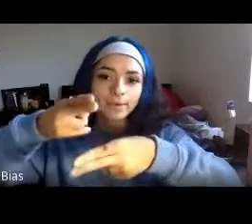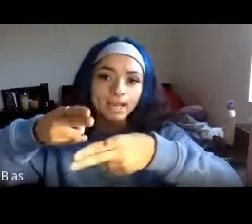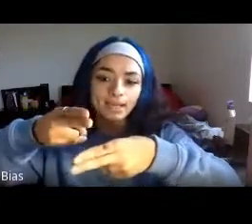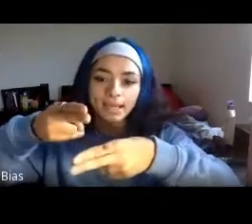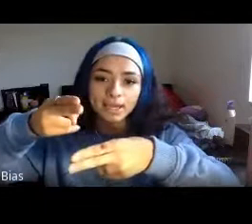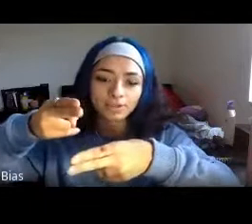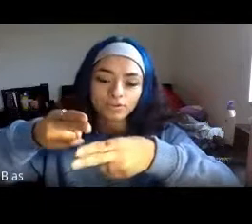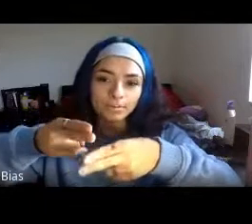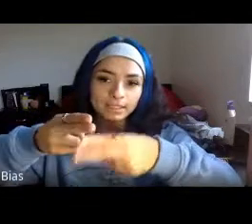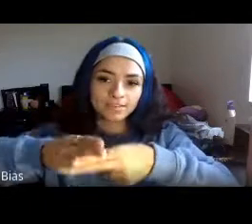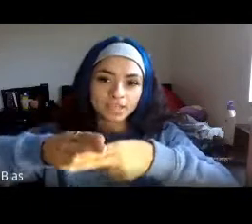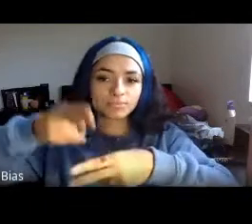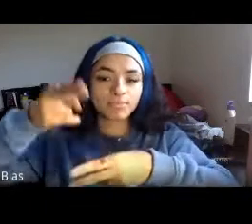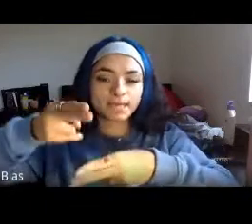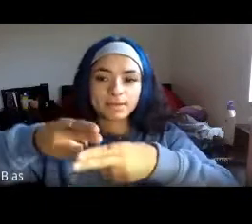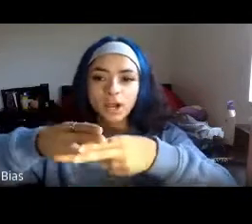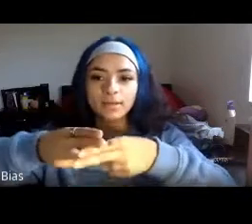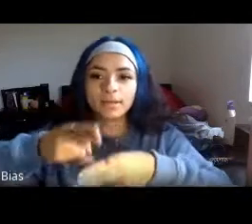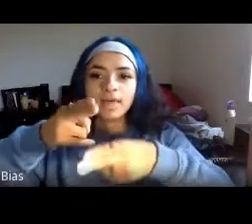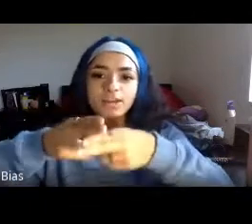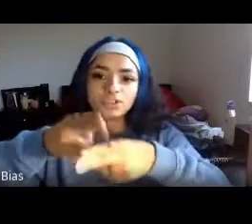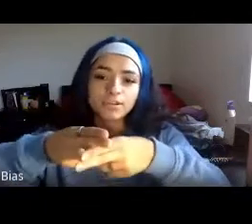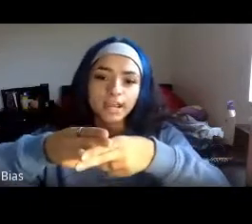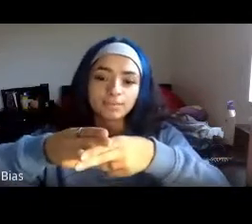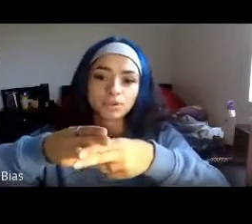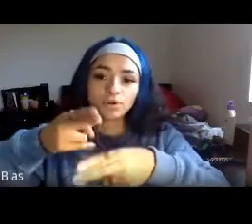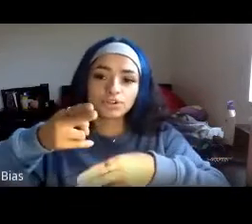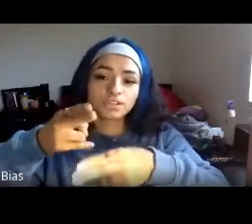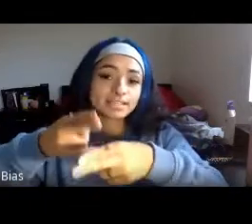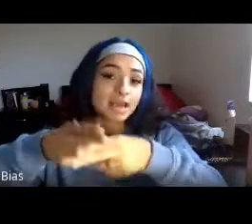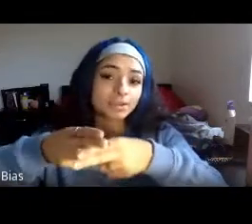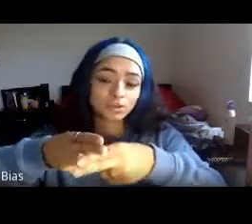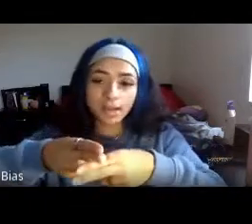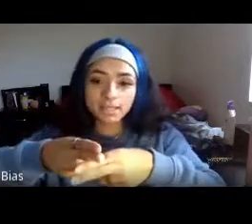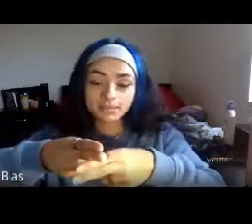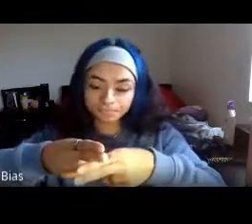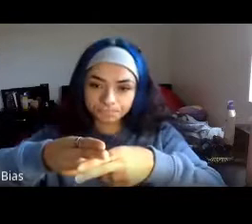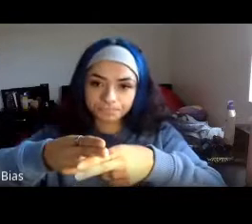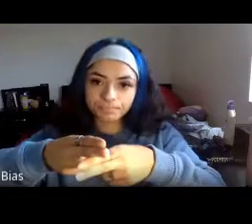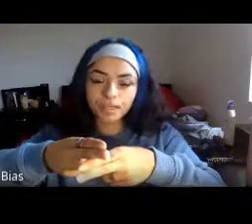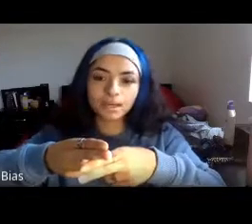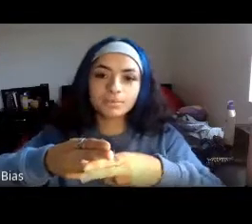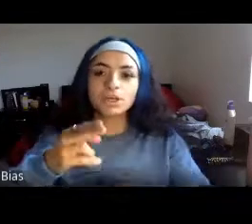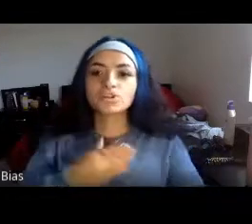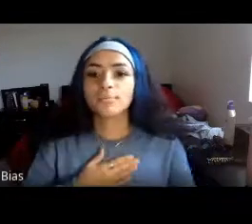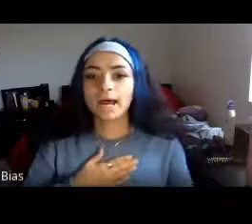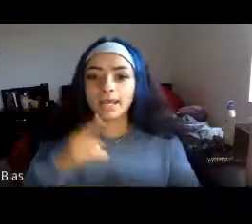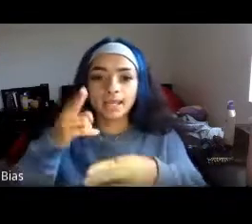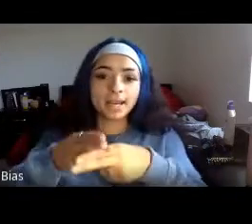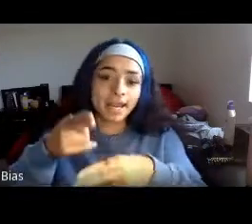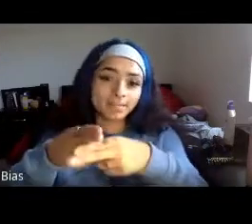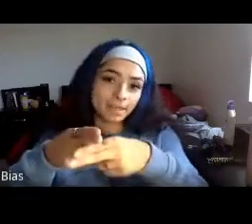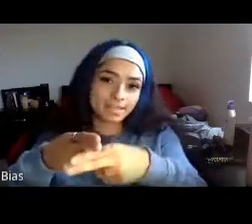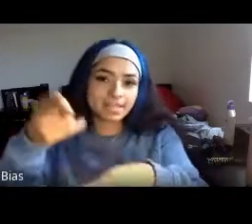yeah, my right hand over my left because my right is my dominant. And then you just do name, so you'll just tap it twice. So